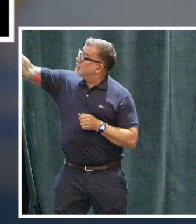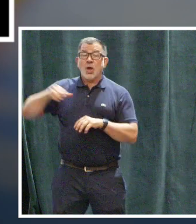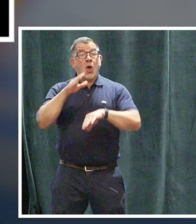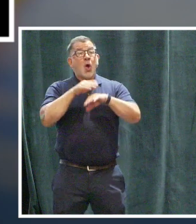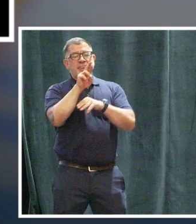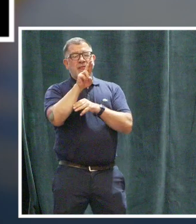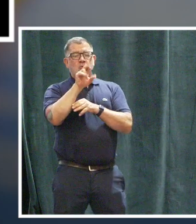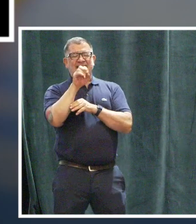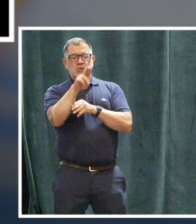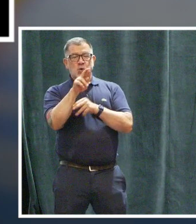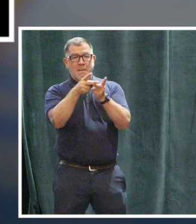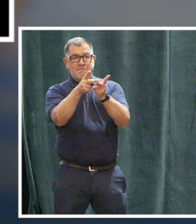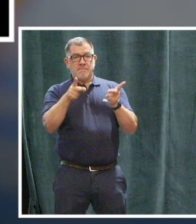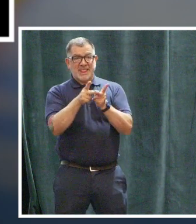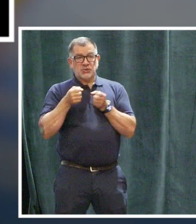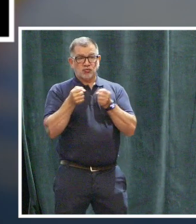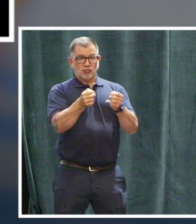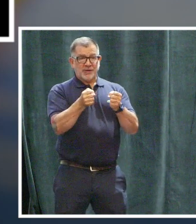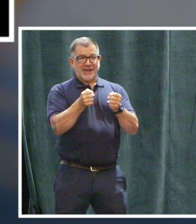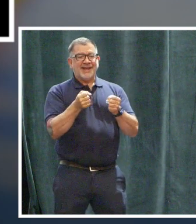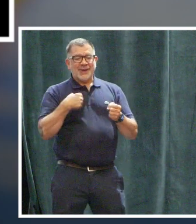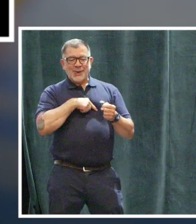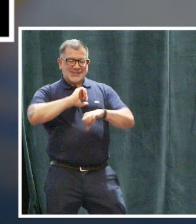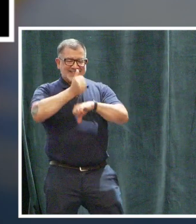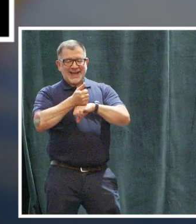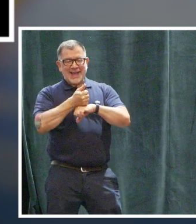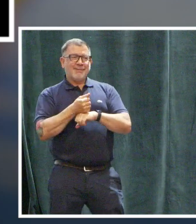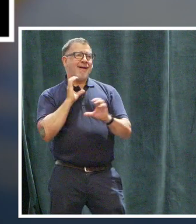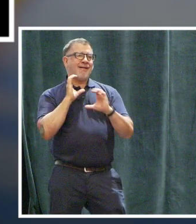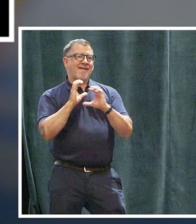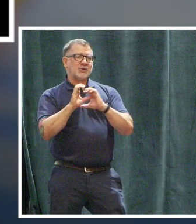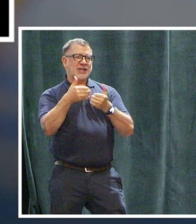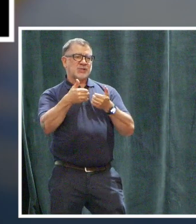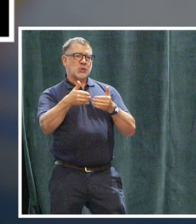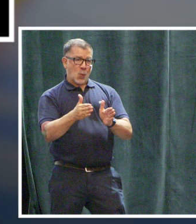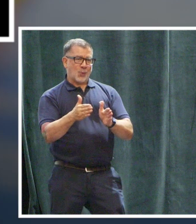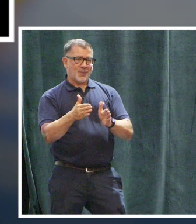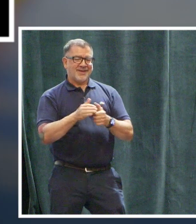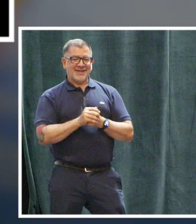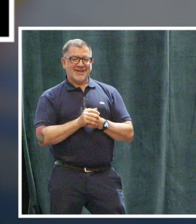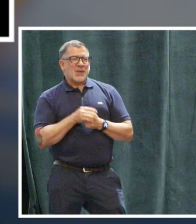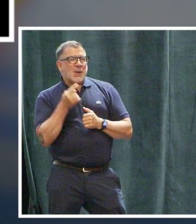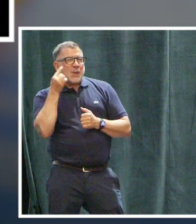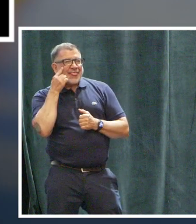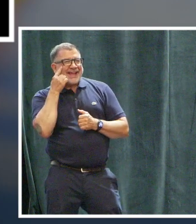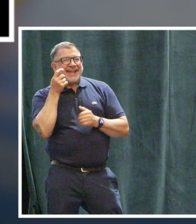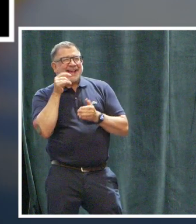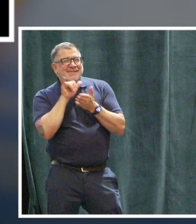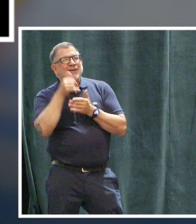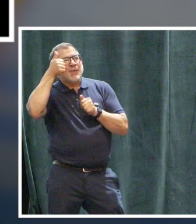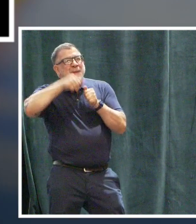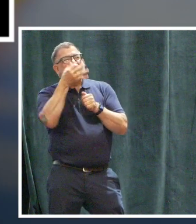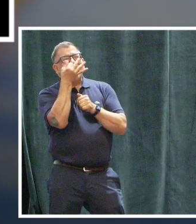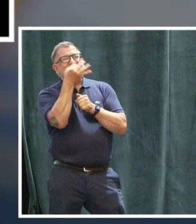Place Street, we're doing what we call the conversation room. We were a little bit inspired by the idea of a 1970s conversation